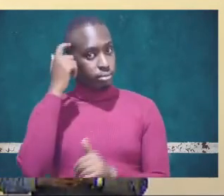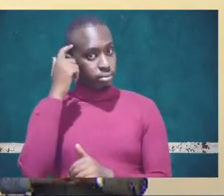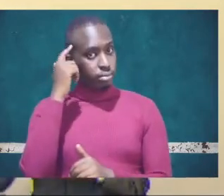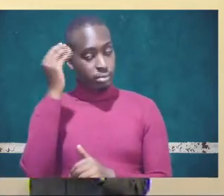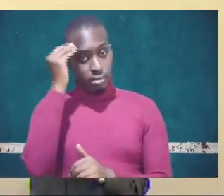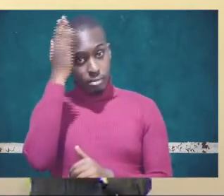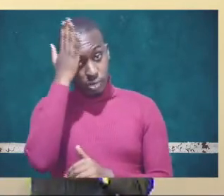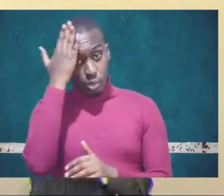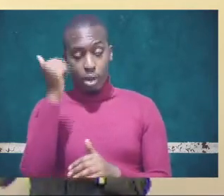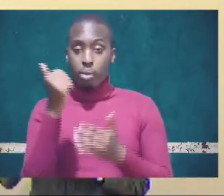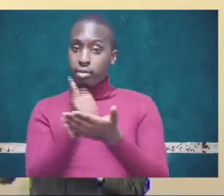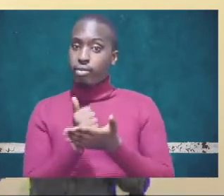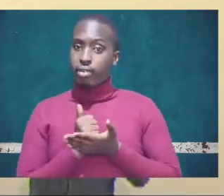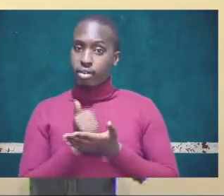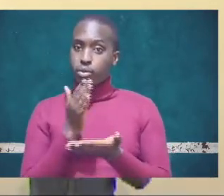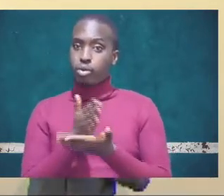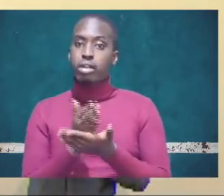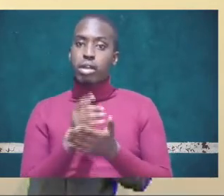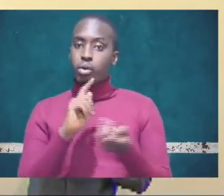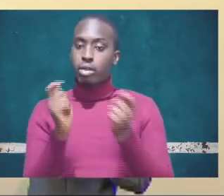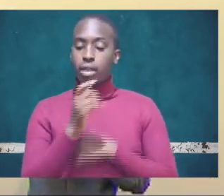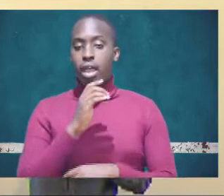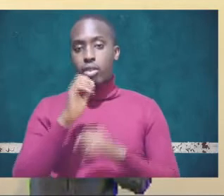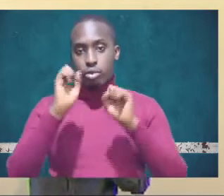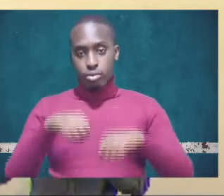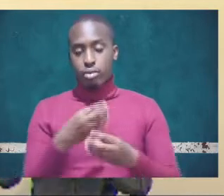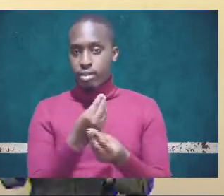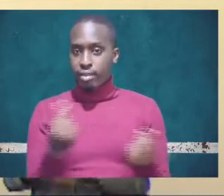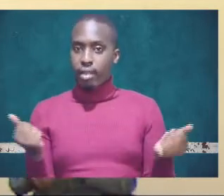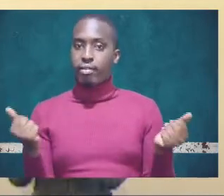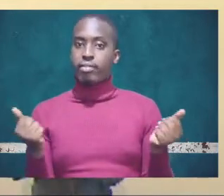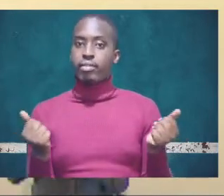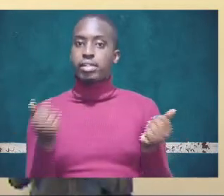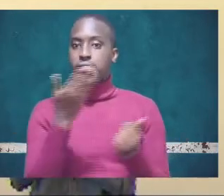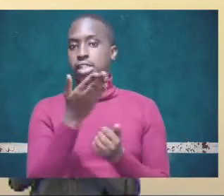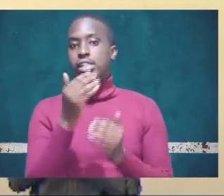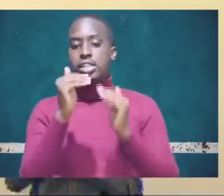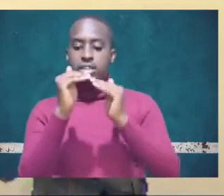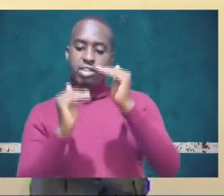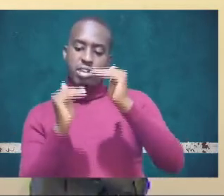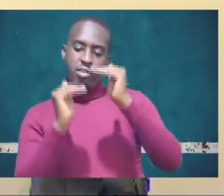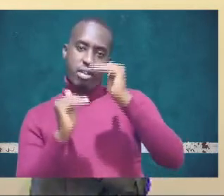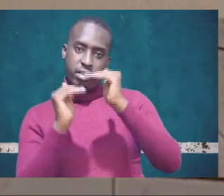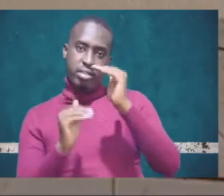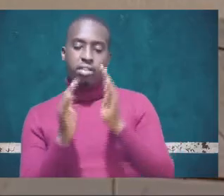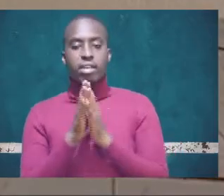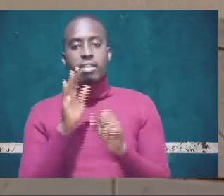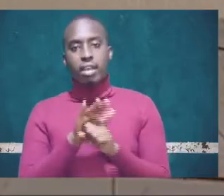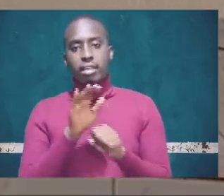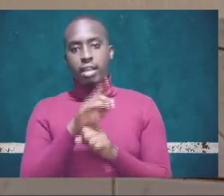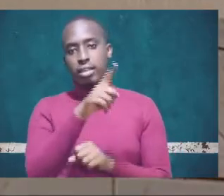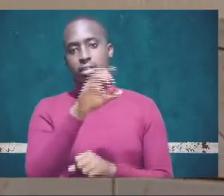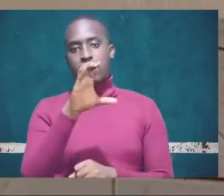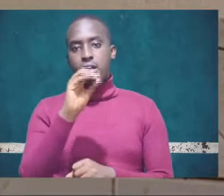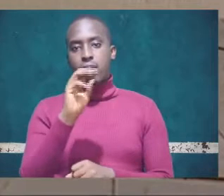because they will help us to be able to solve the inequalities, especially compound